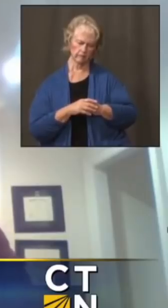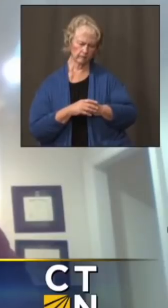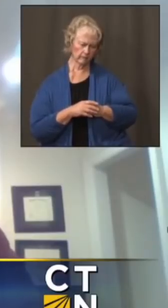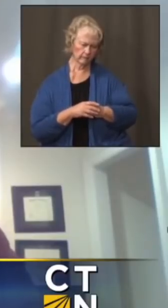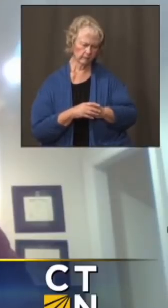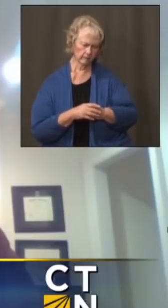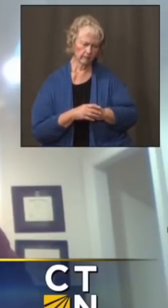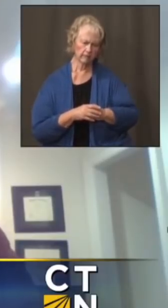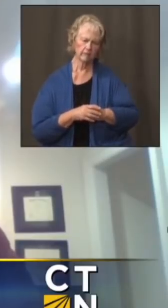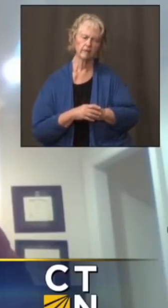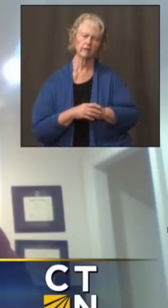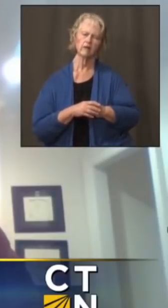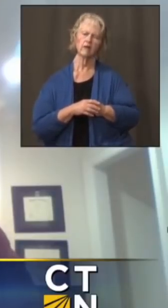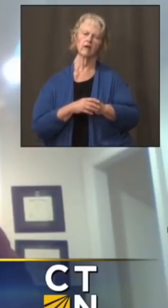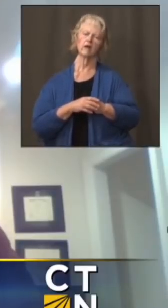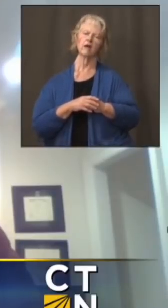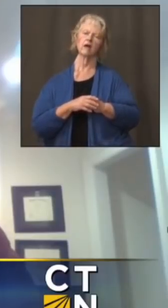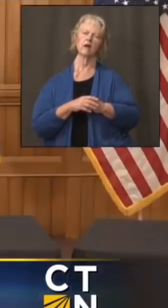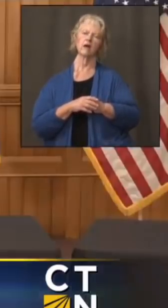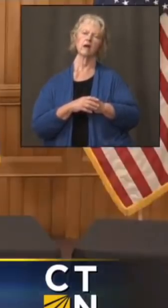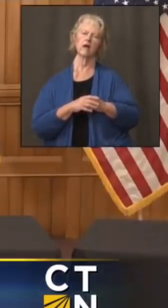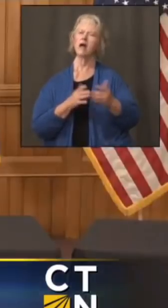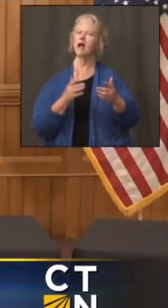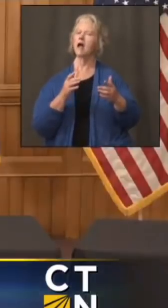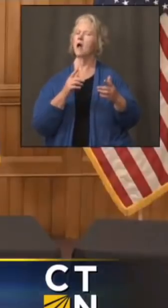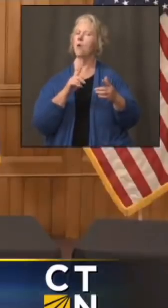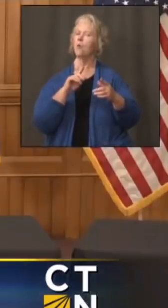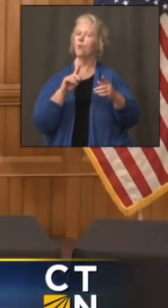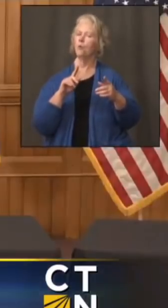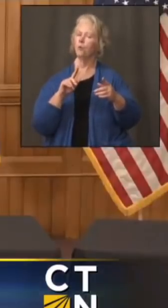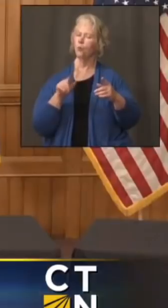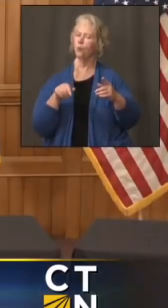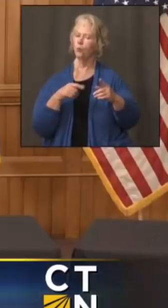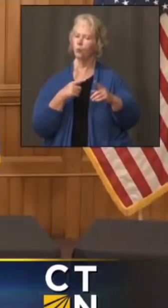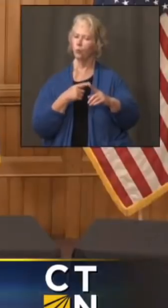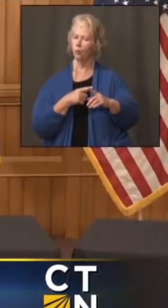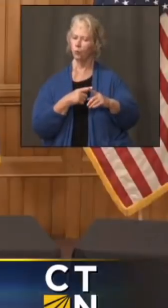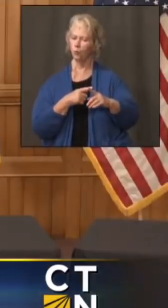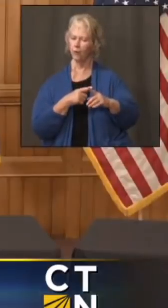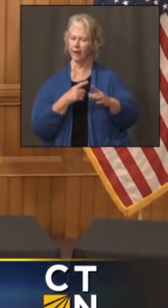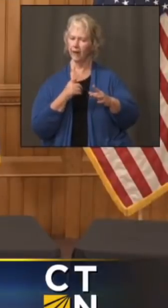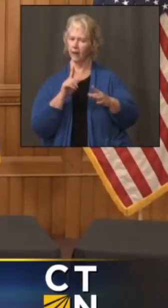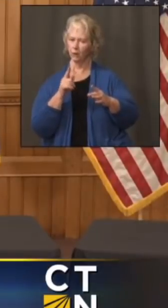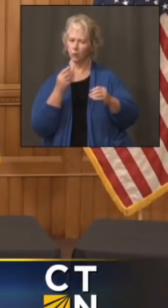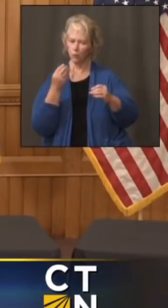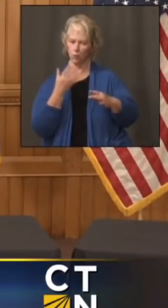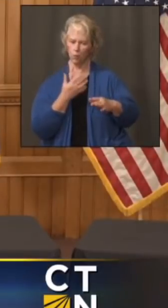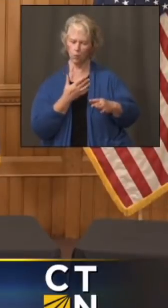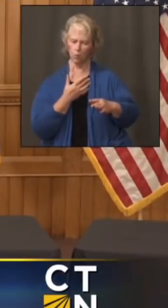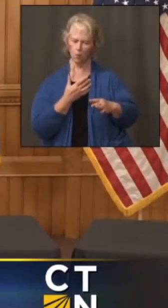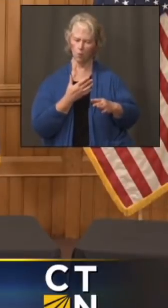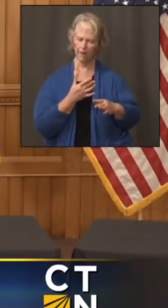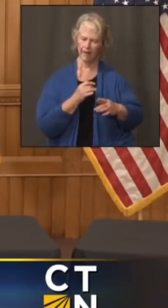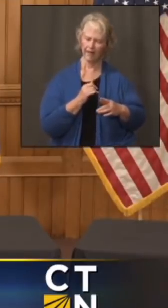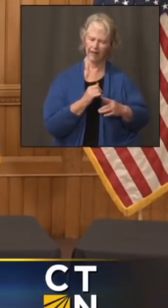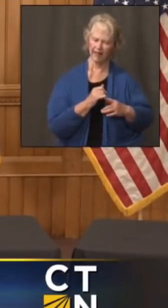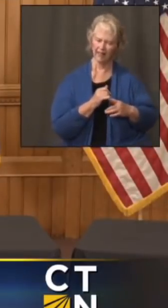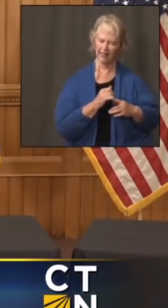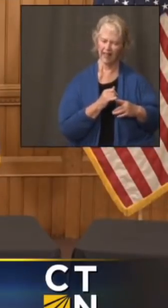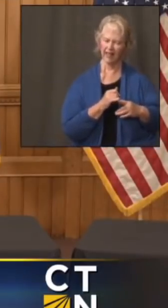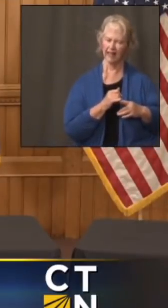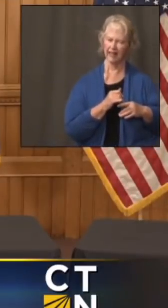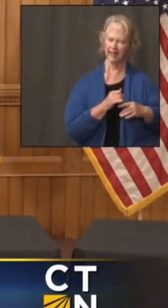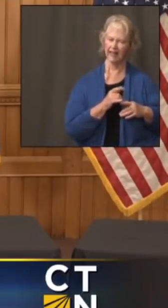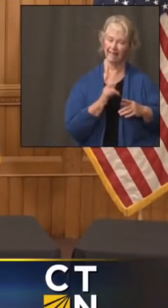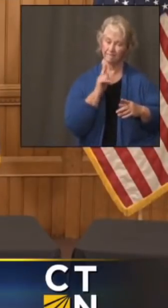to notify you if you're in contact with someone who tested positive for COVID? I know you mentioned it last week. What's the timeline for